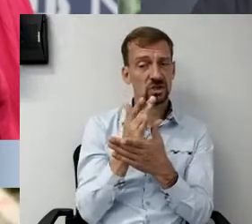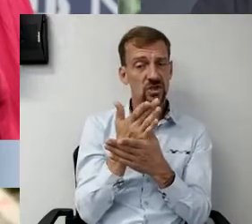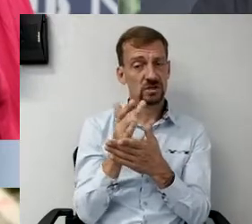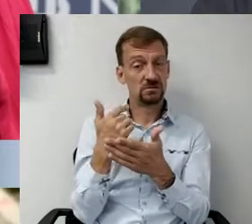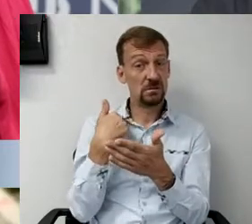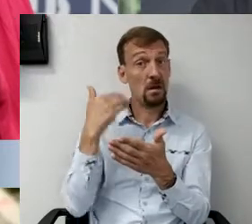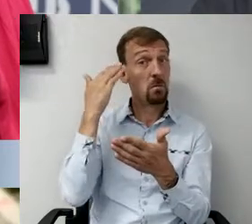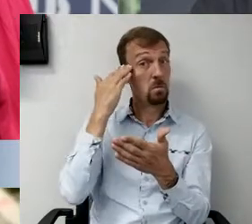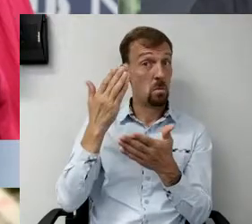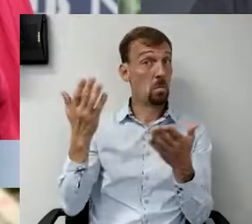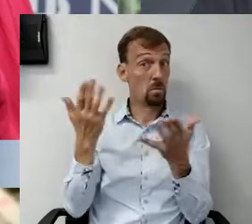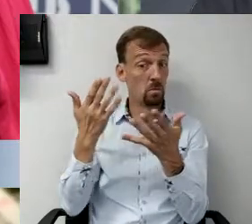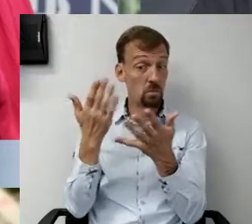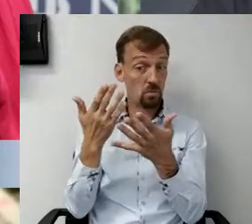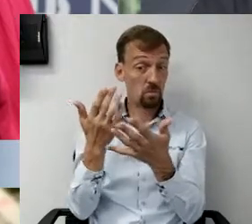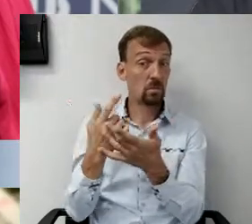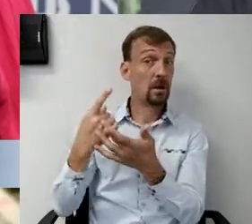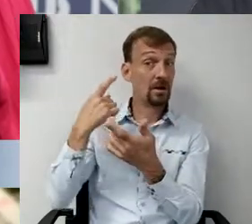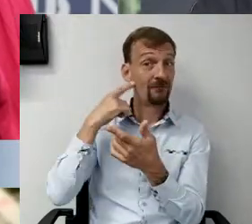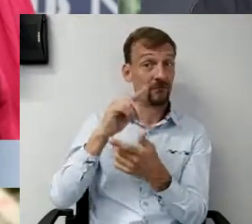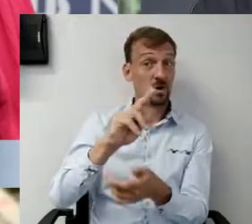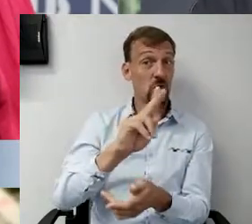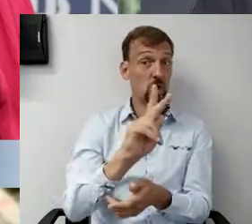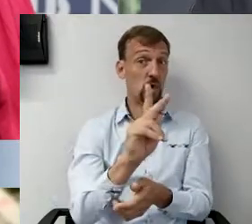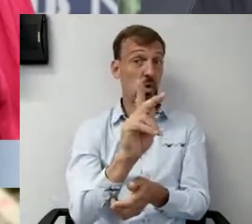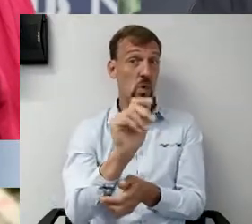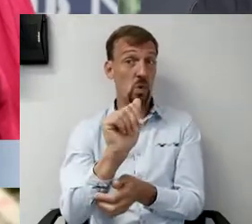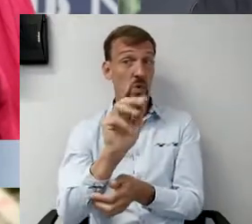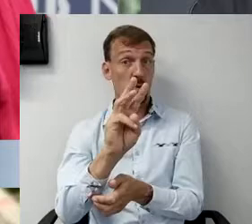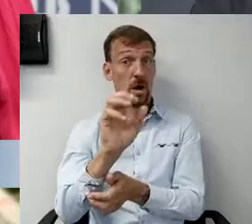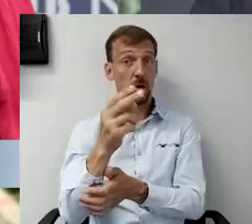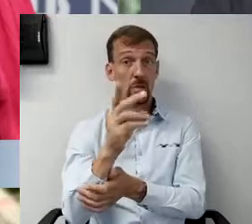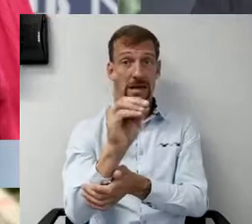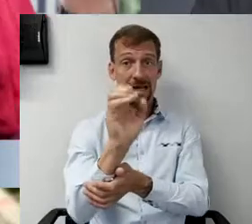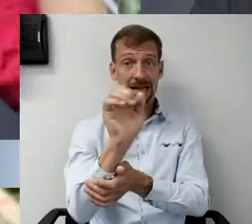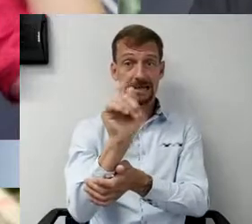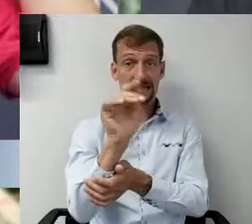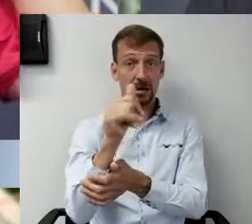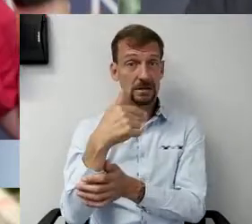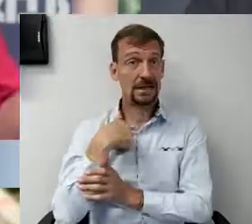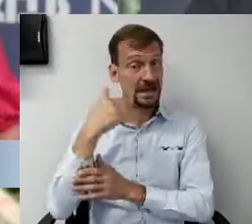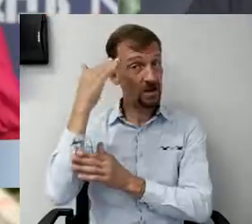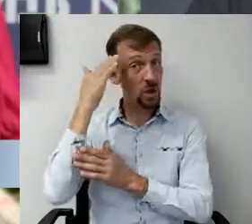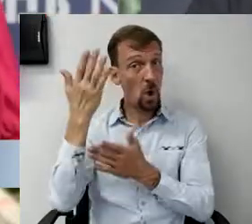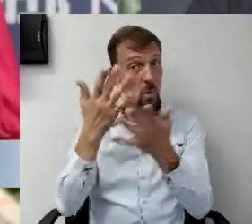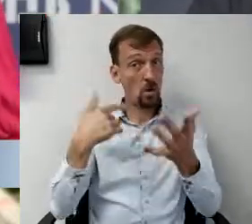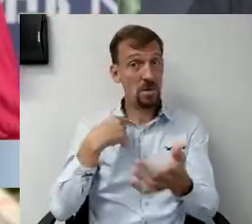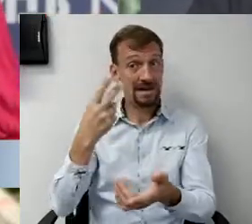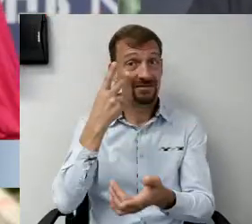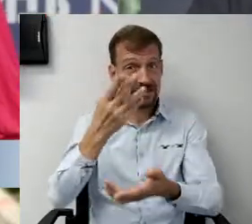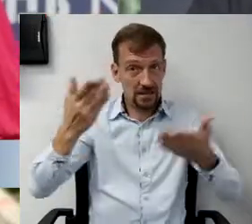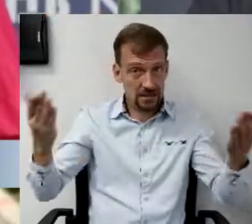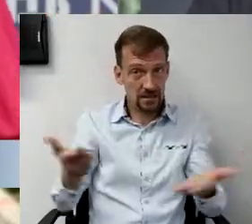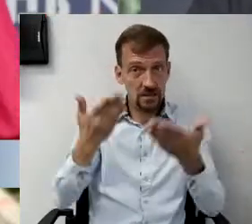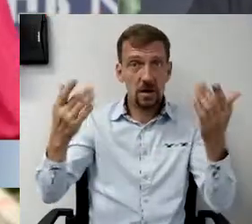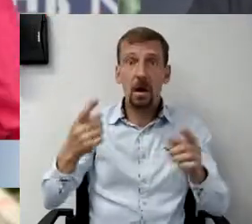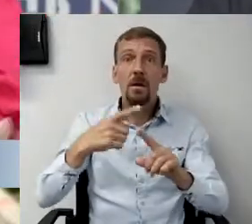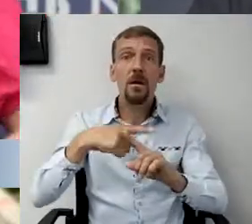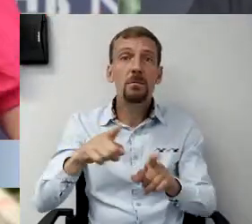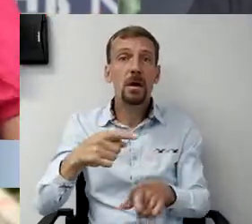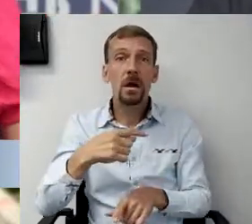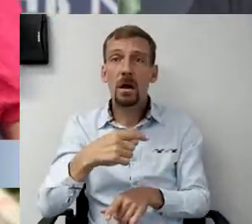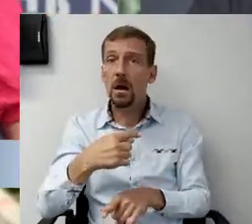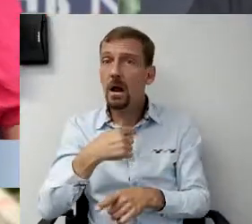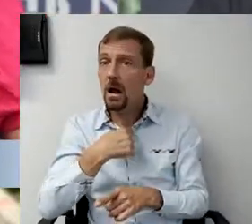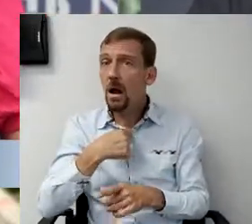the mortality rate is for Kaweah Delta and for our county and what we've seen. But do we know which deaths have